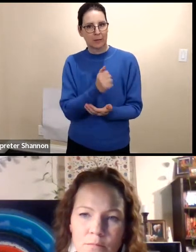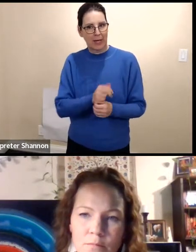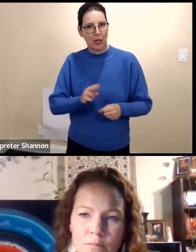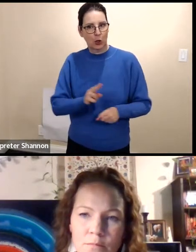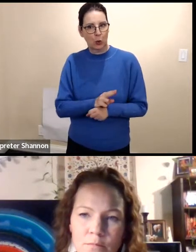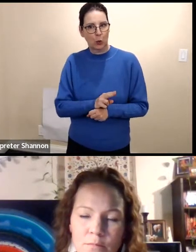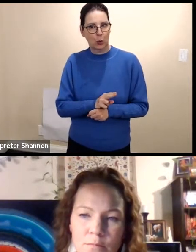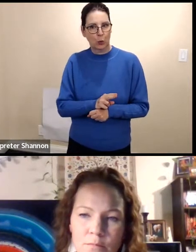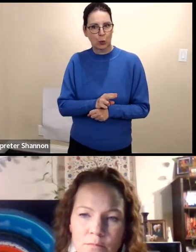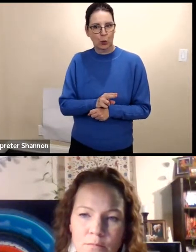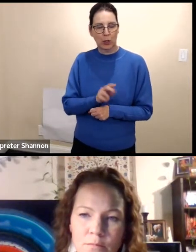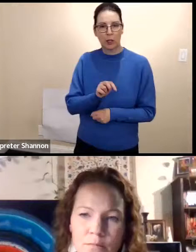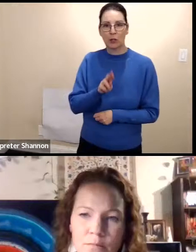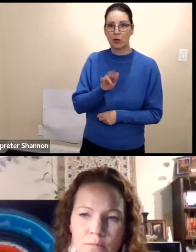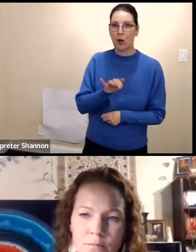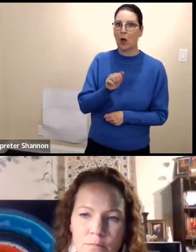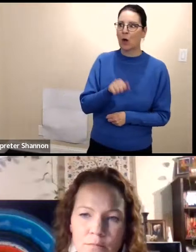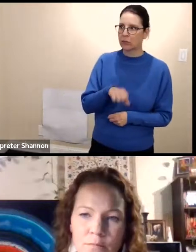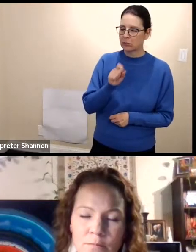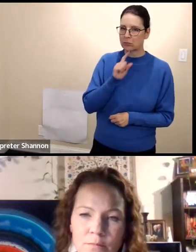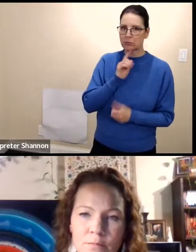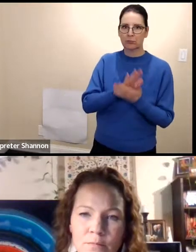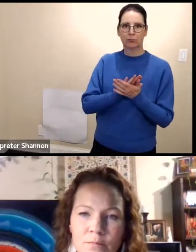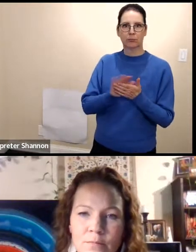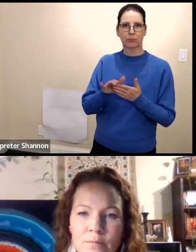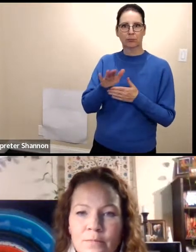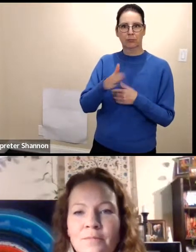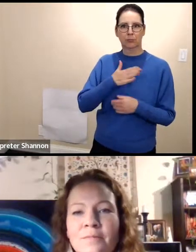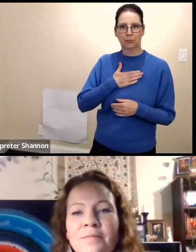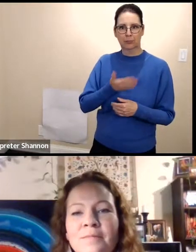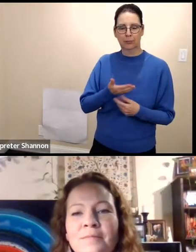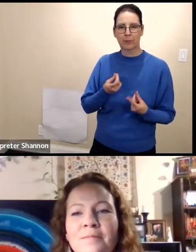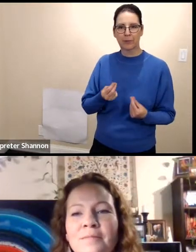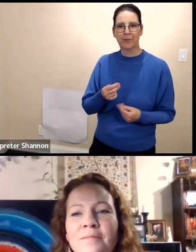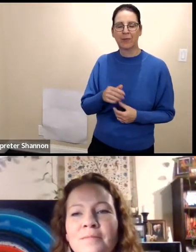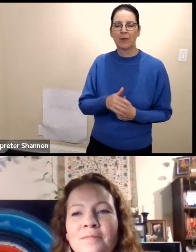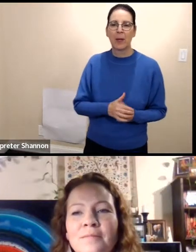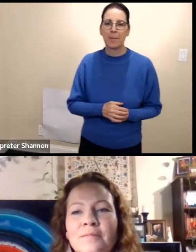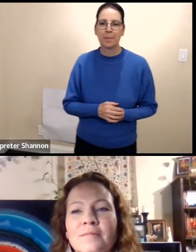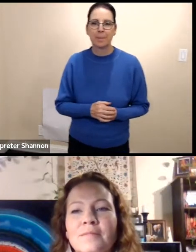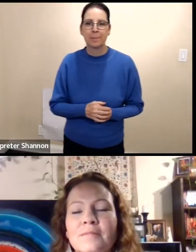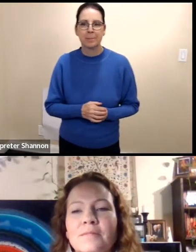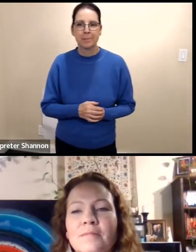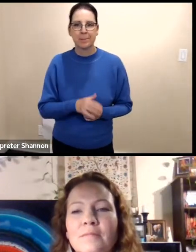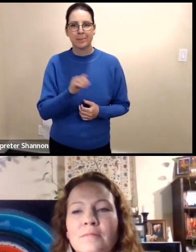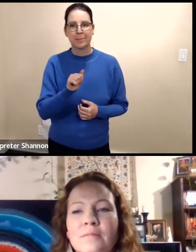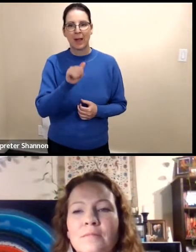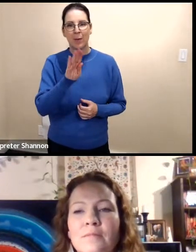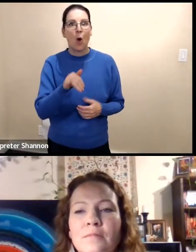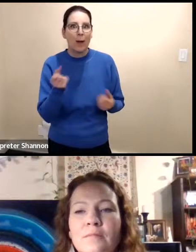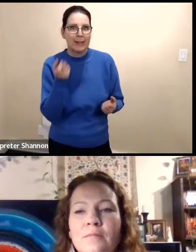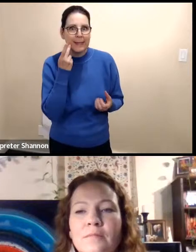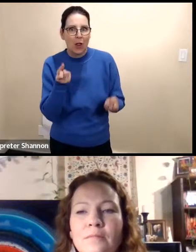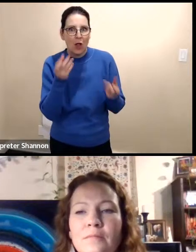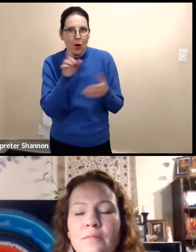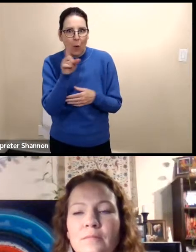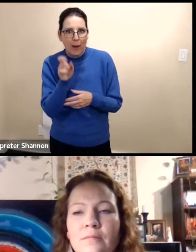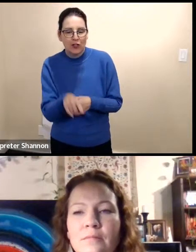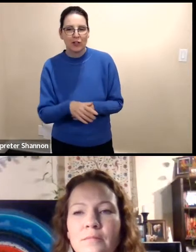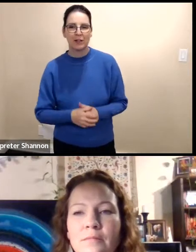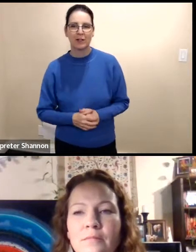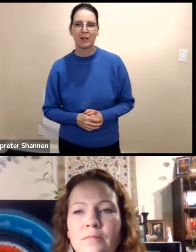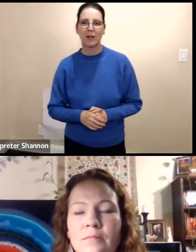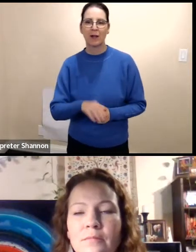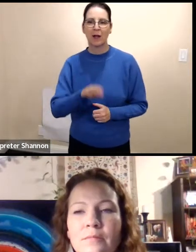it yeah yeah for sure yeah um okay I've got we've got a lot of questions here um so